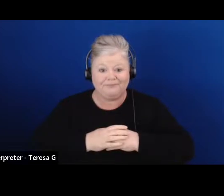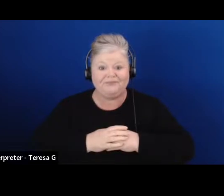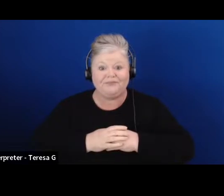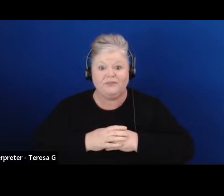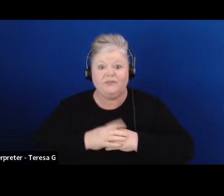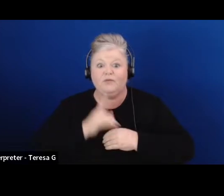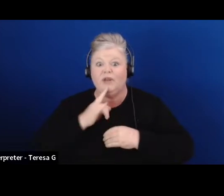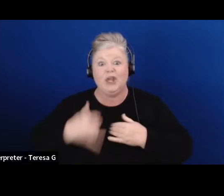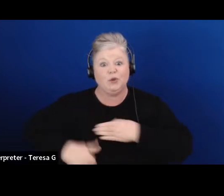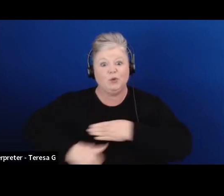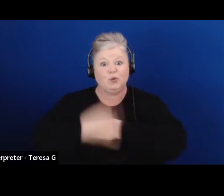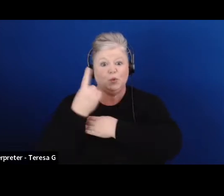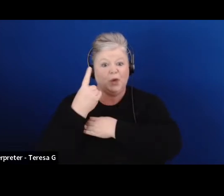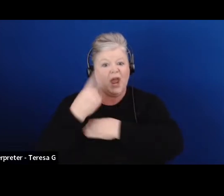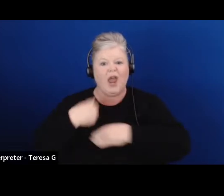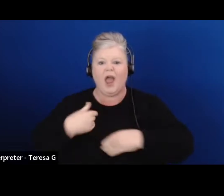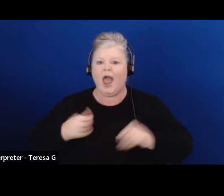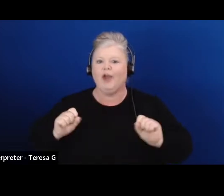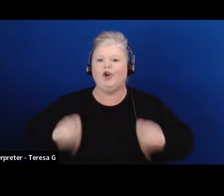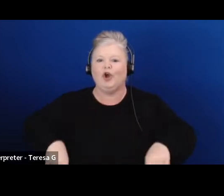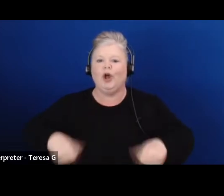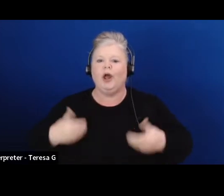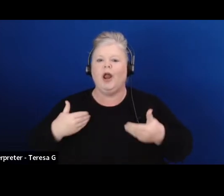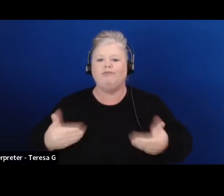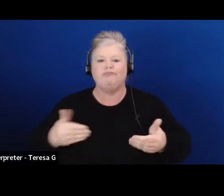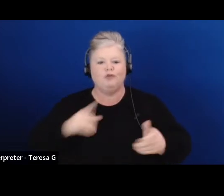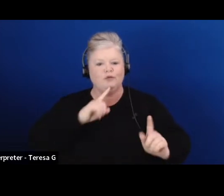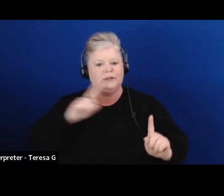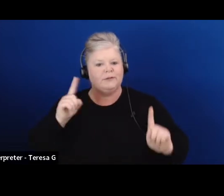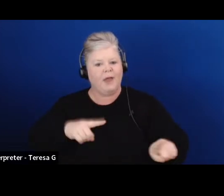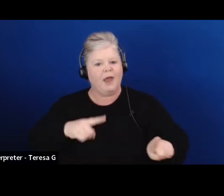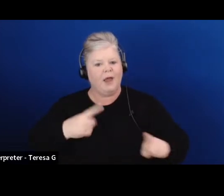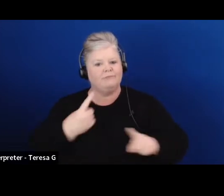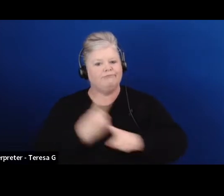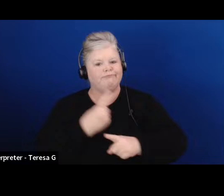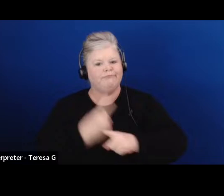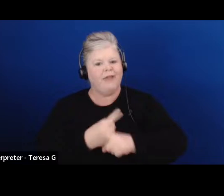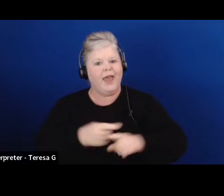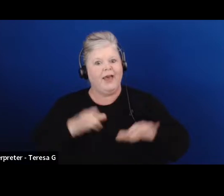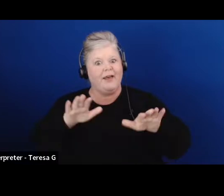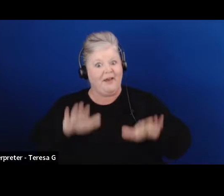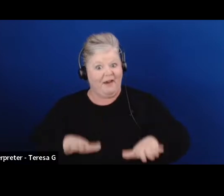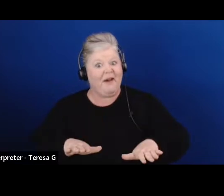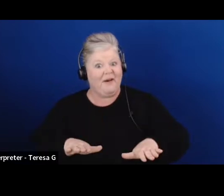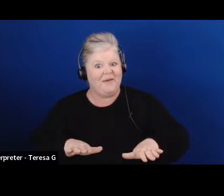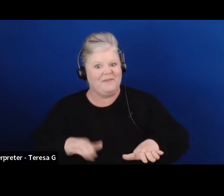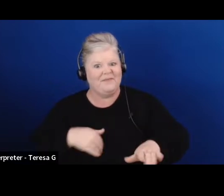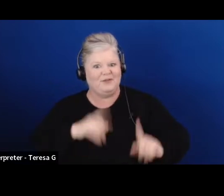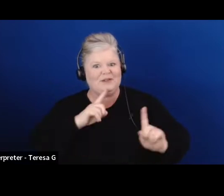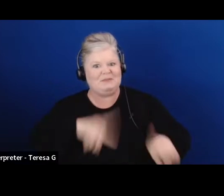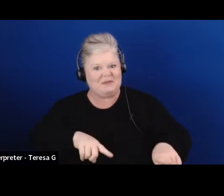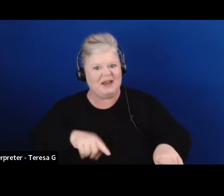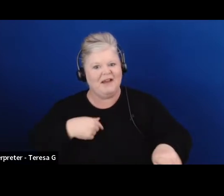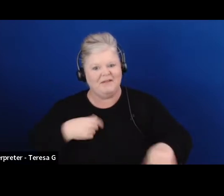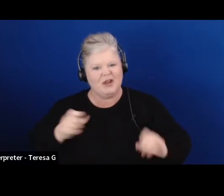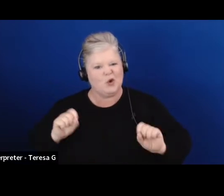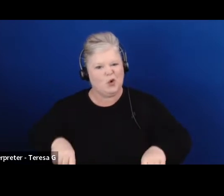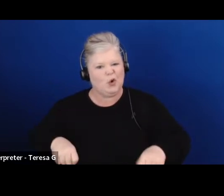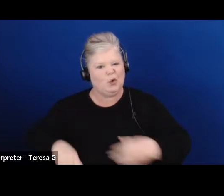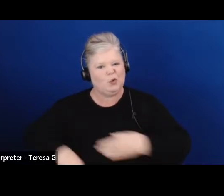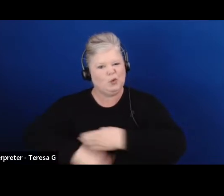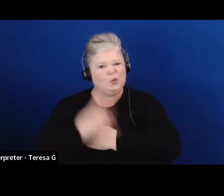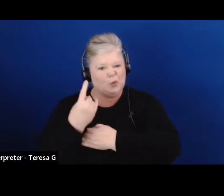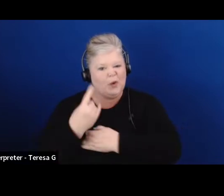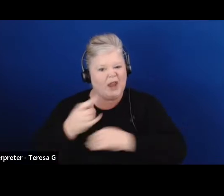have no problem responding to the comment and calmly responding to the comment. I